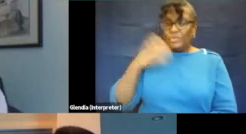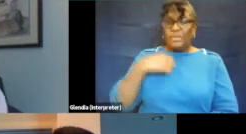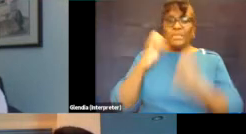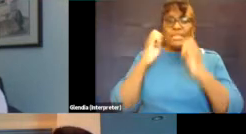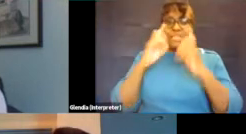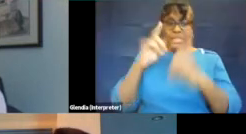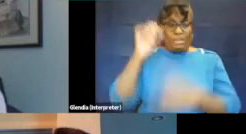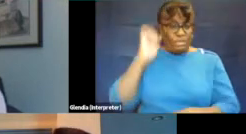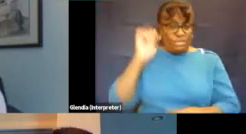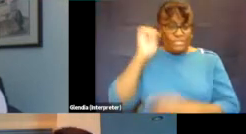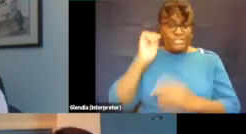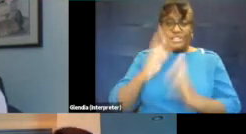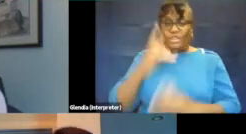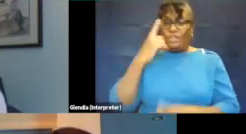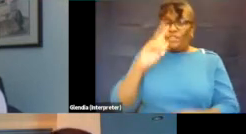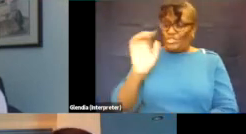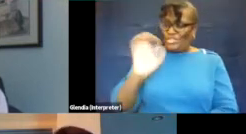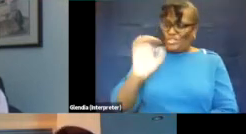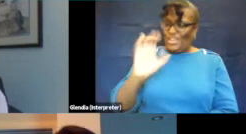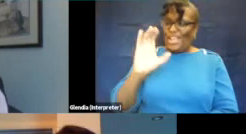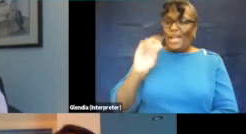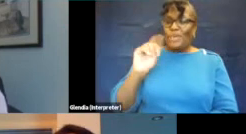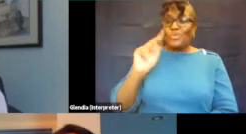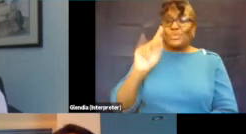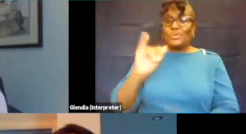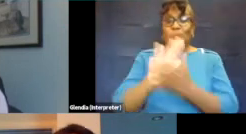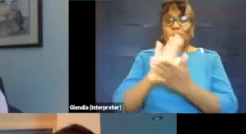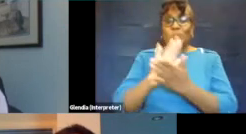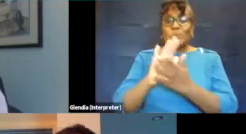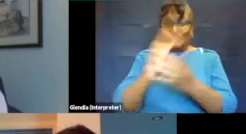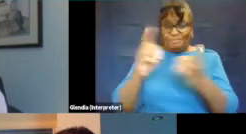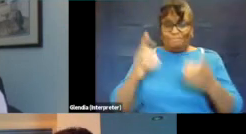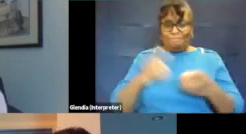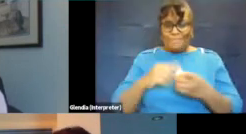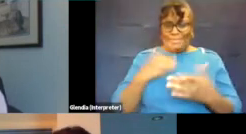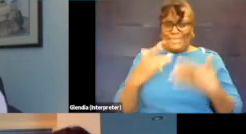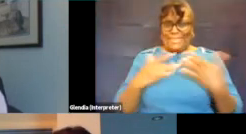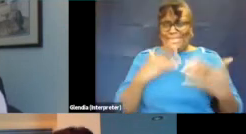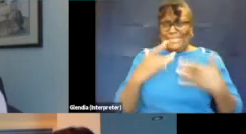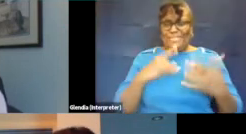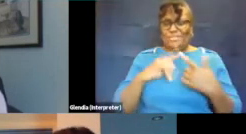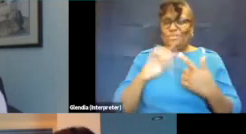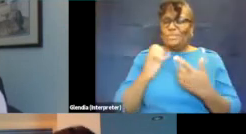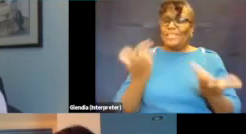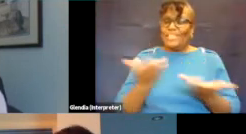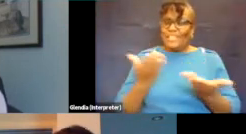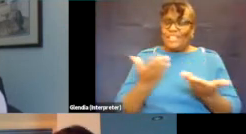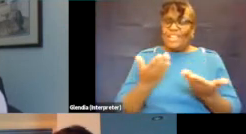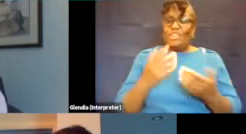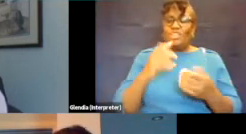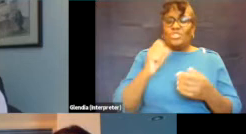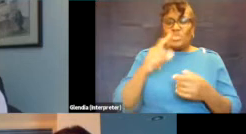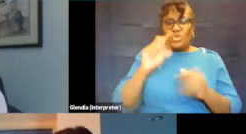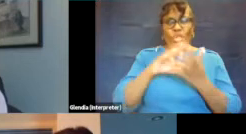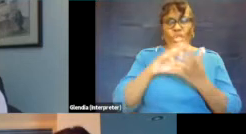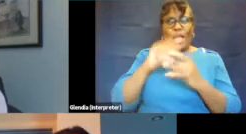County School District. I'm really excited to be here tonight to talk about conversations to have with your audiologist,